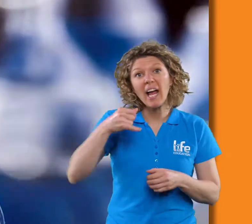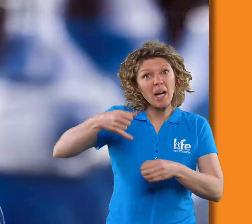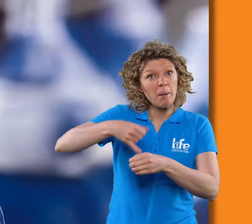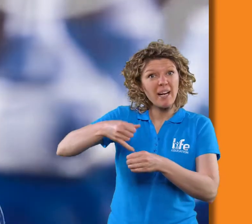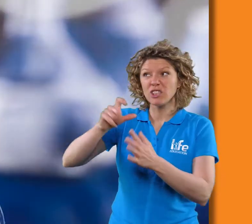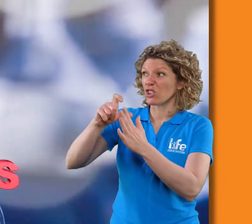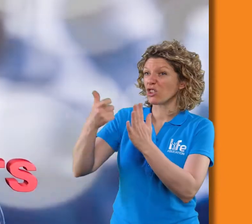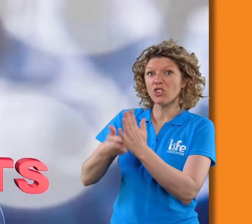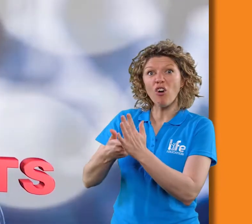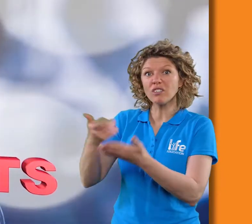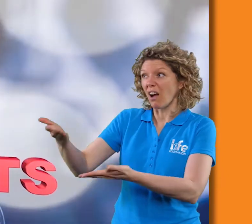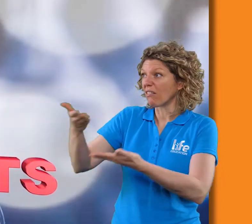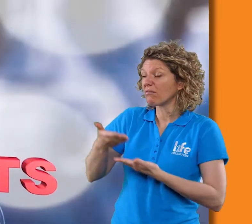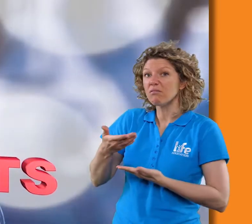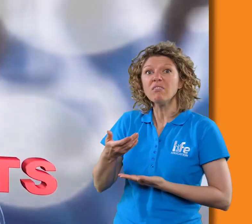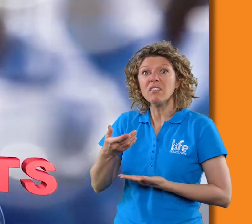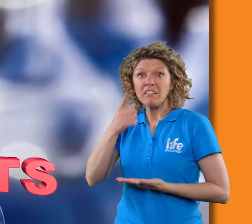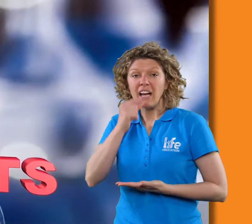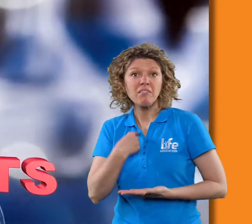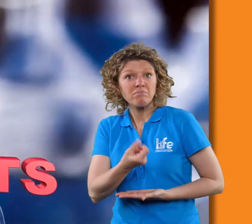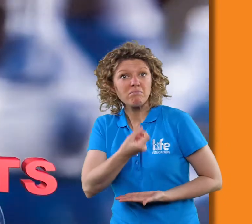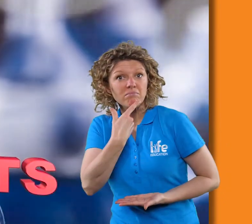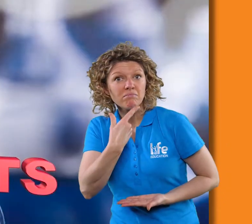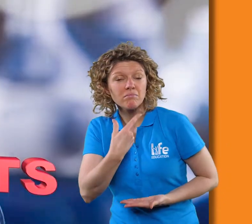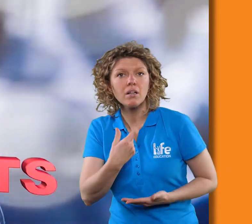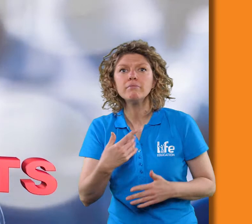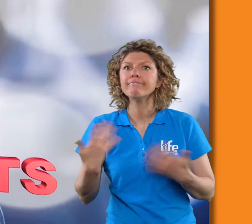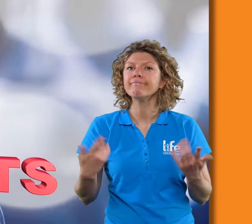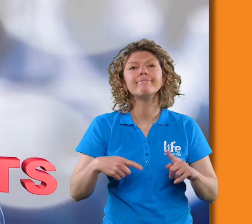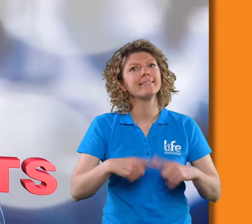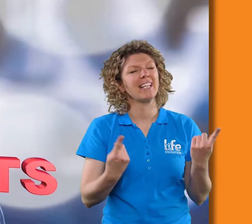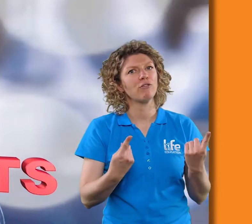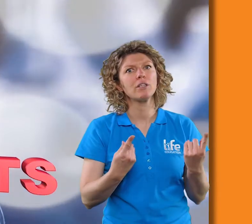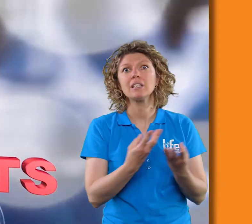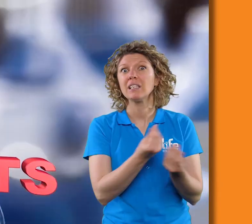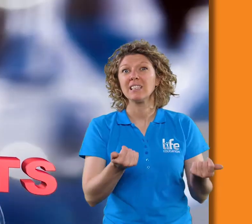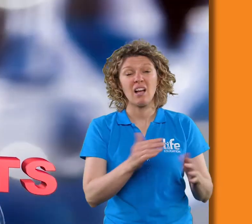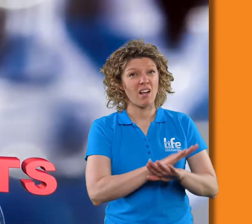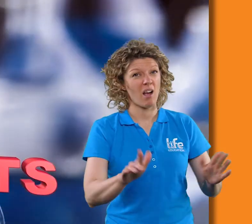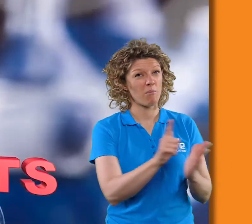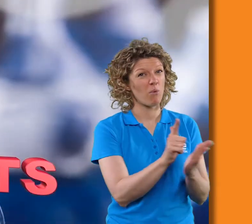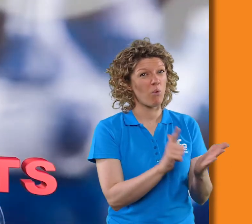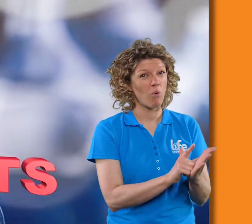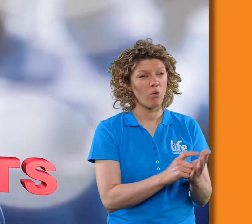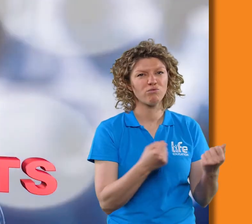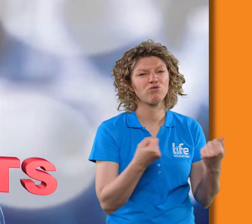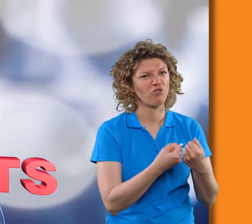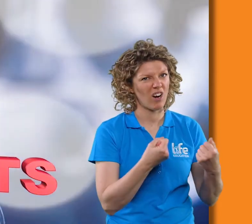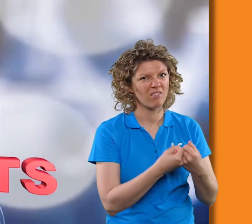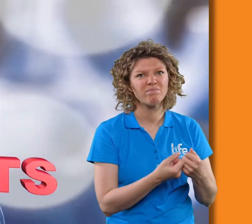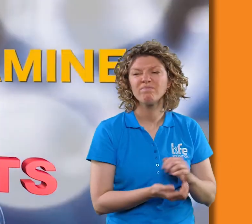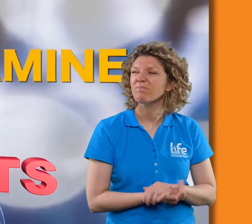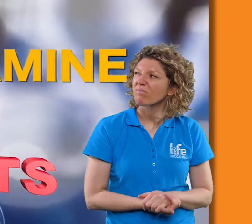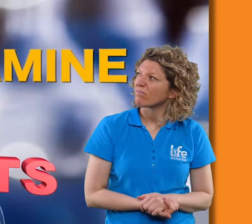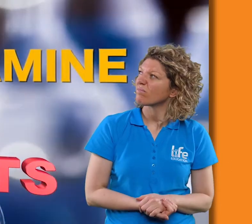or capsules. Others are made illegally, including drugs like MDMA, also known as